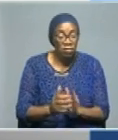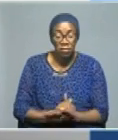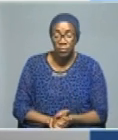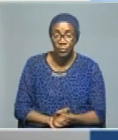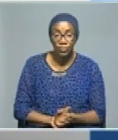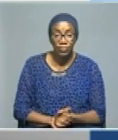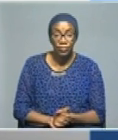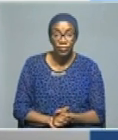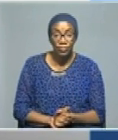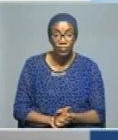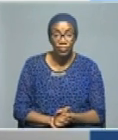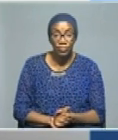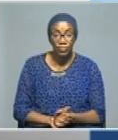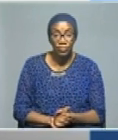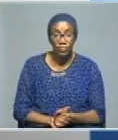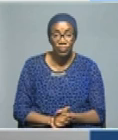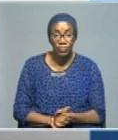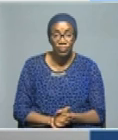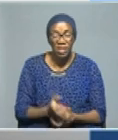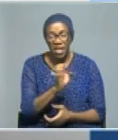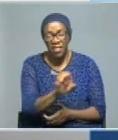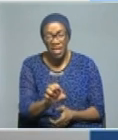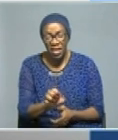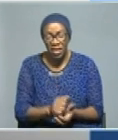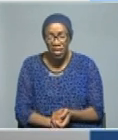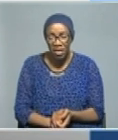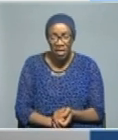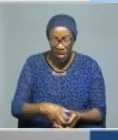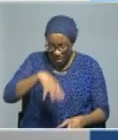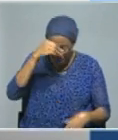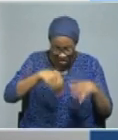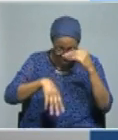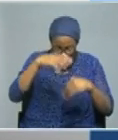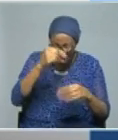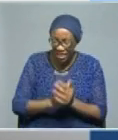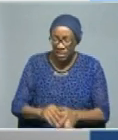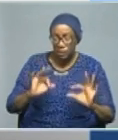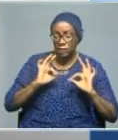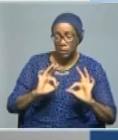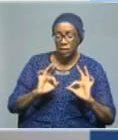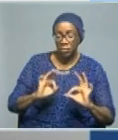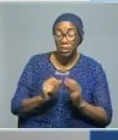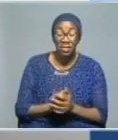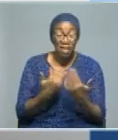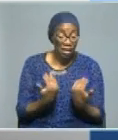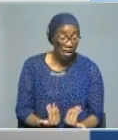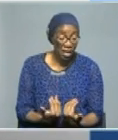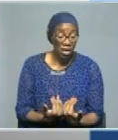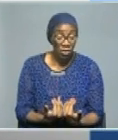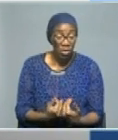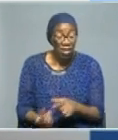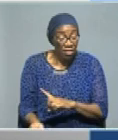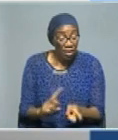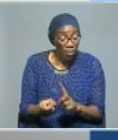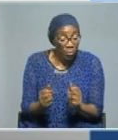exposed to best practices there because they are now competing with their counterpart on the continent. If you look